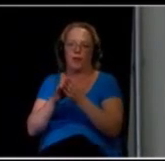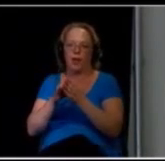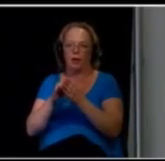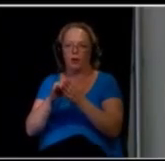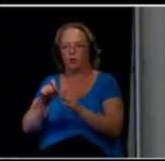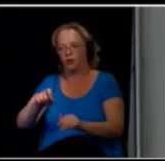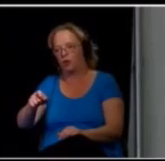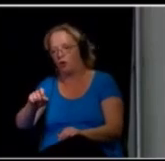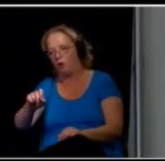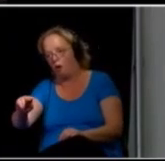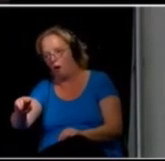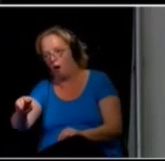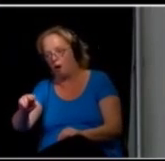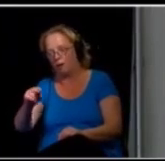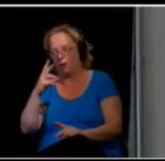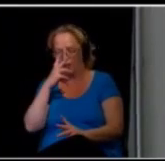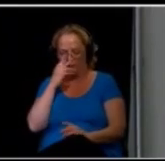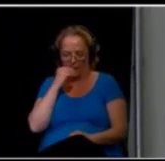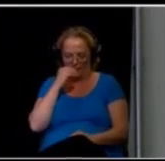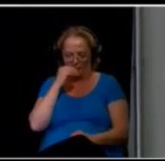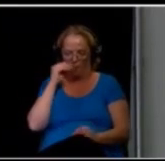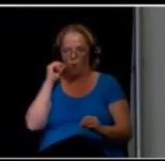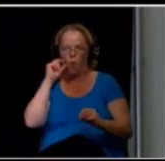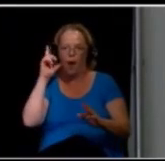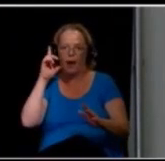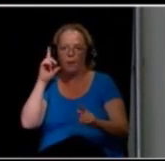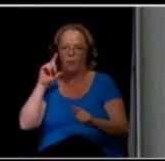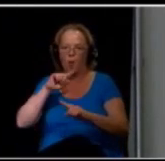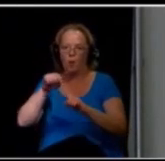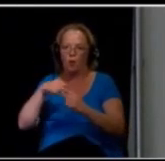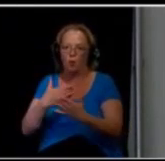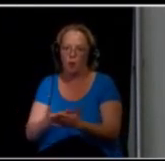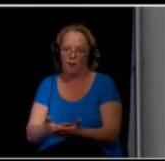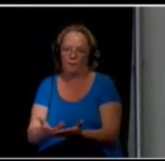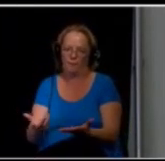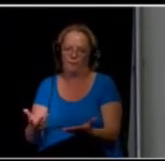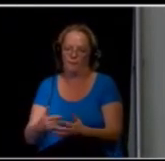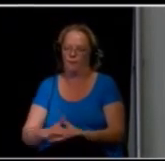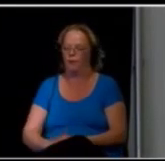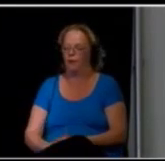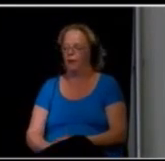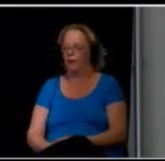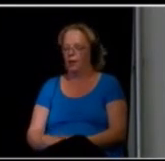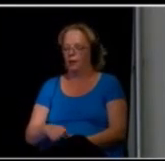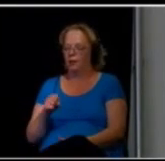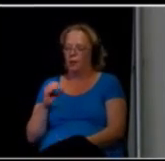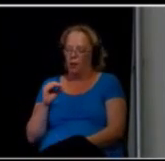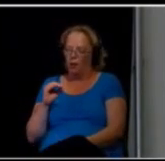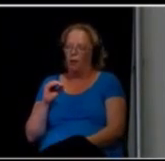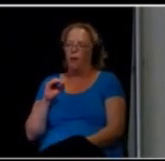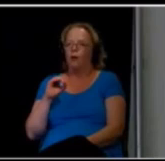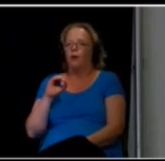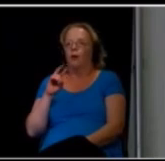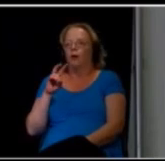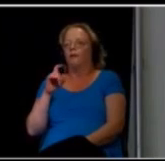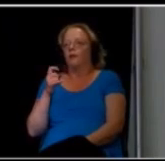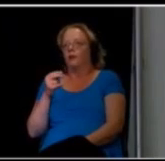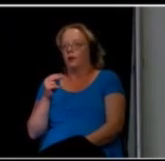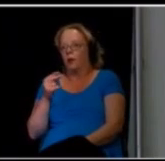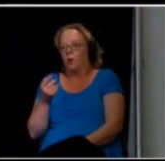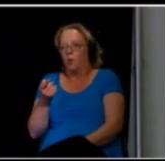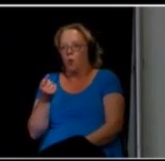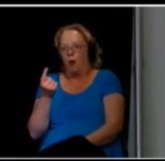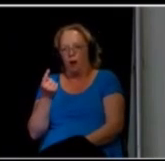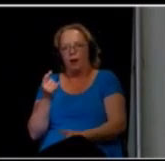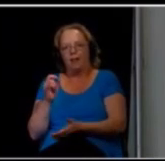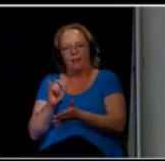destination. So autopilot version 1 is really intended as a load alleviation